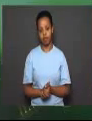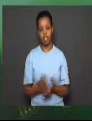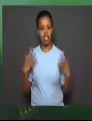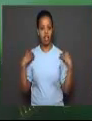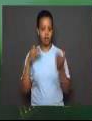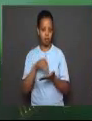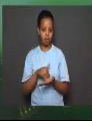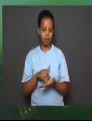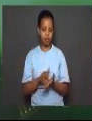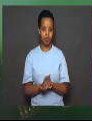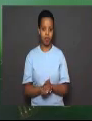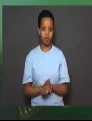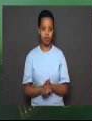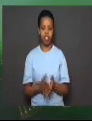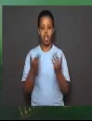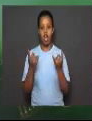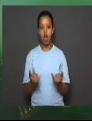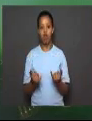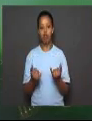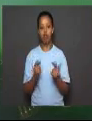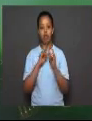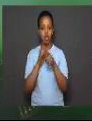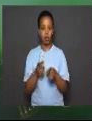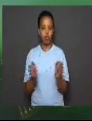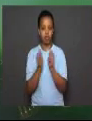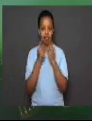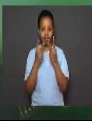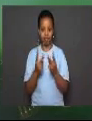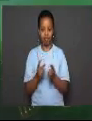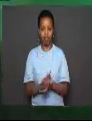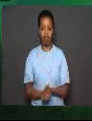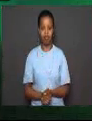Hello again. Let us go over your answers together.